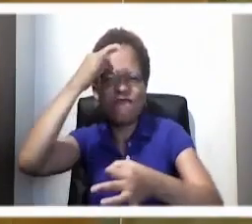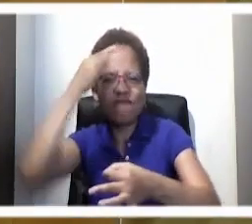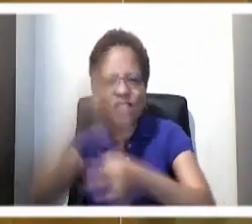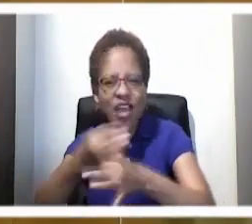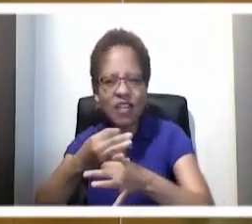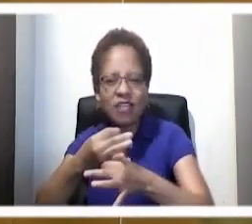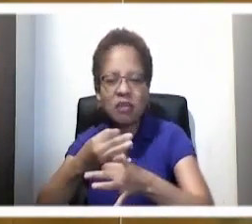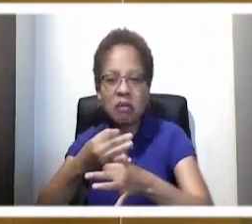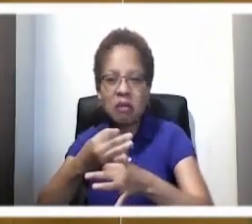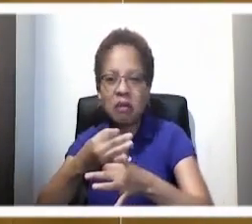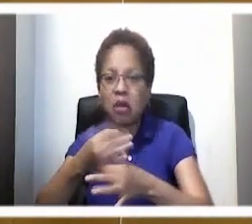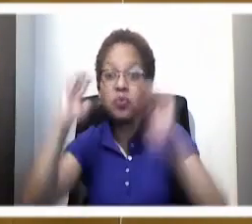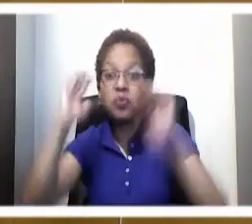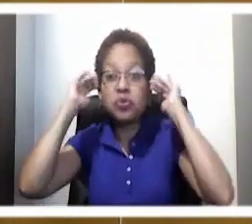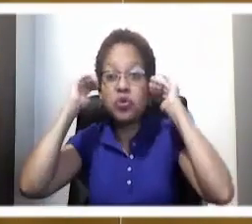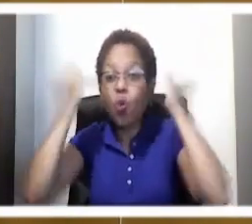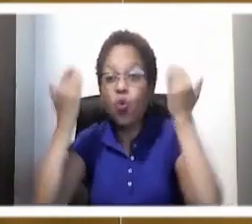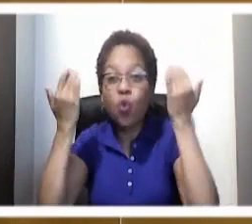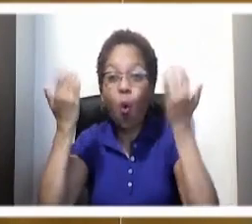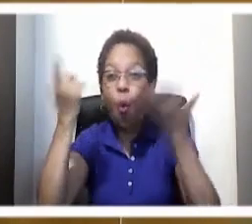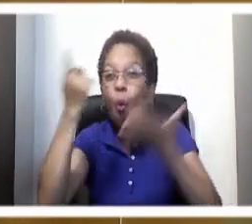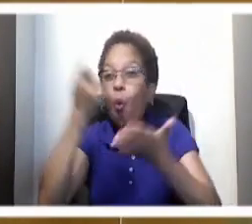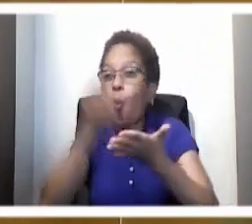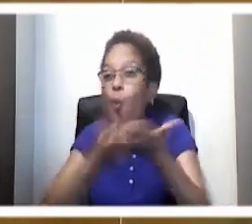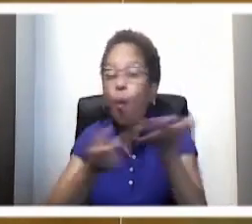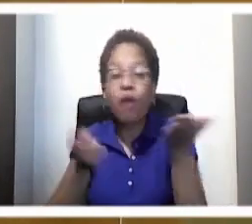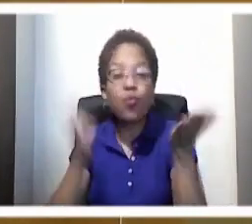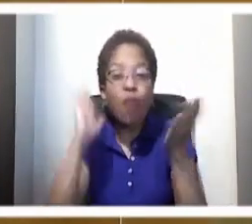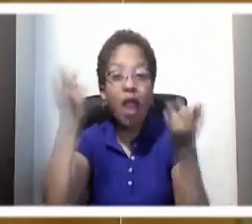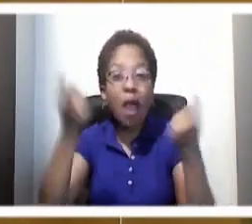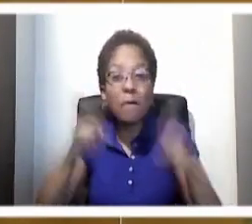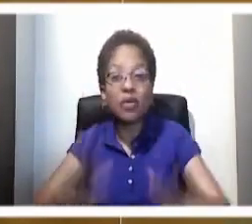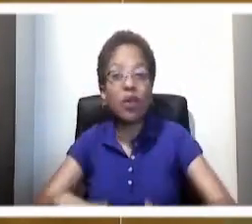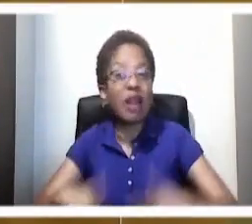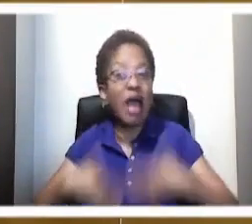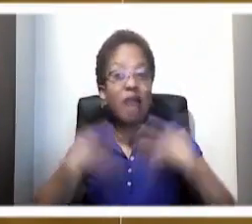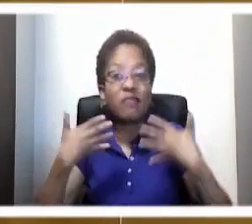Like us, the nation of Judah was engaged